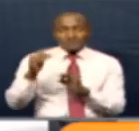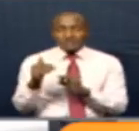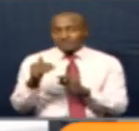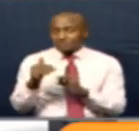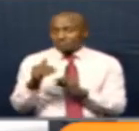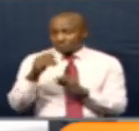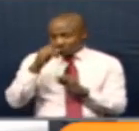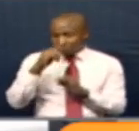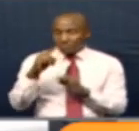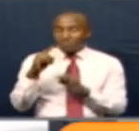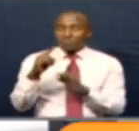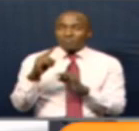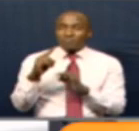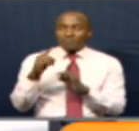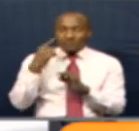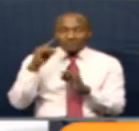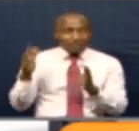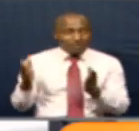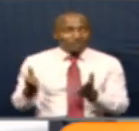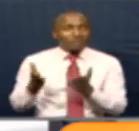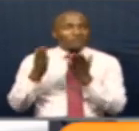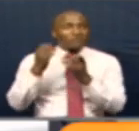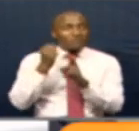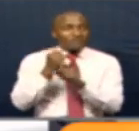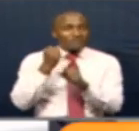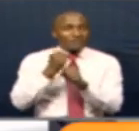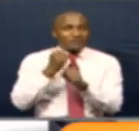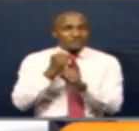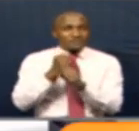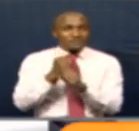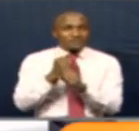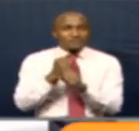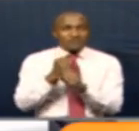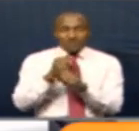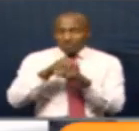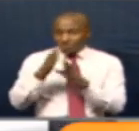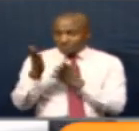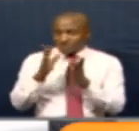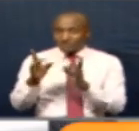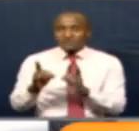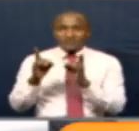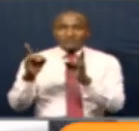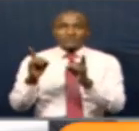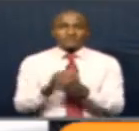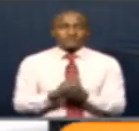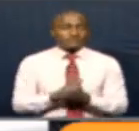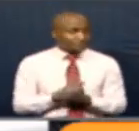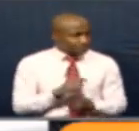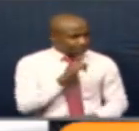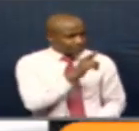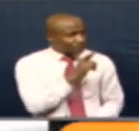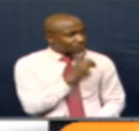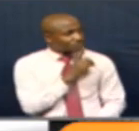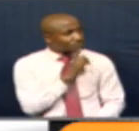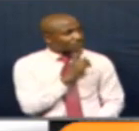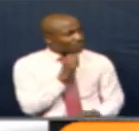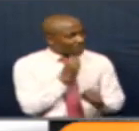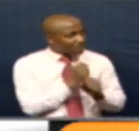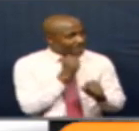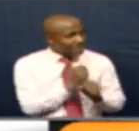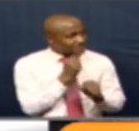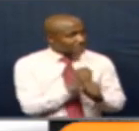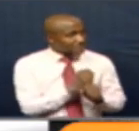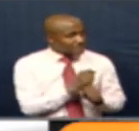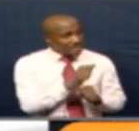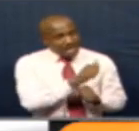policy for improving performance with respect to service delivery going forward. Since you're still talking mm-hmm. of performances, another one, this